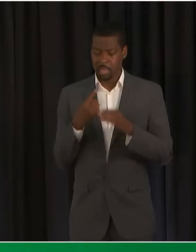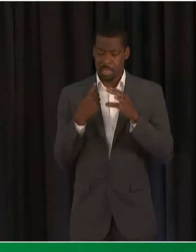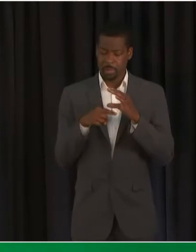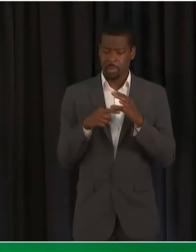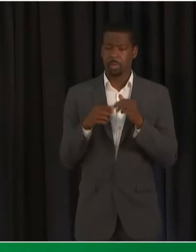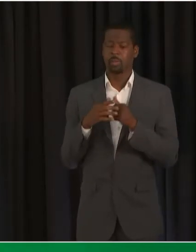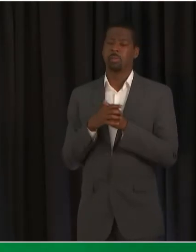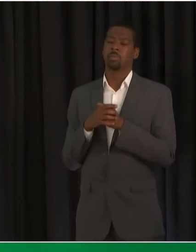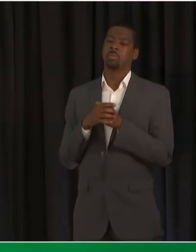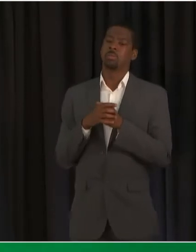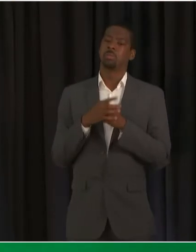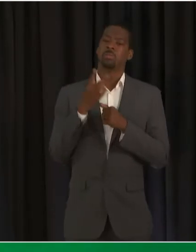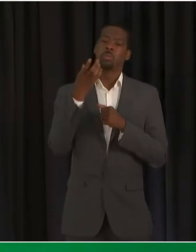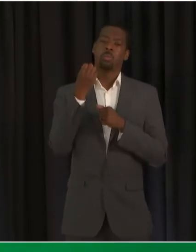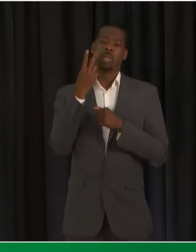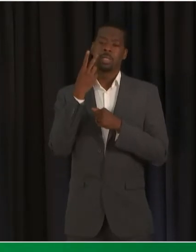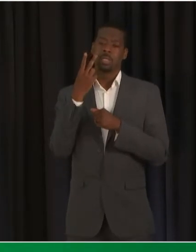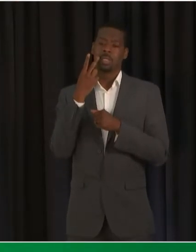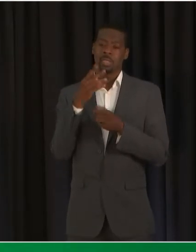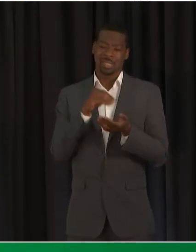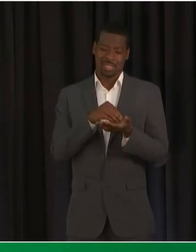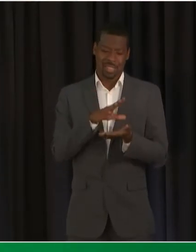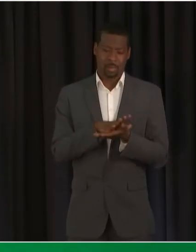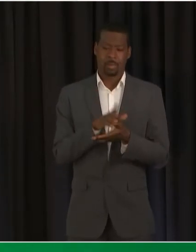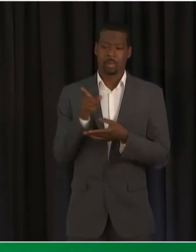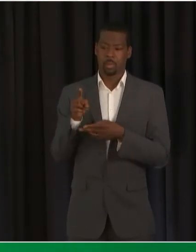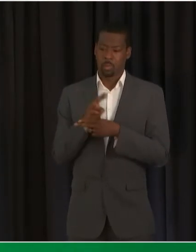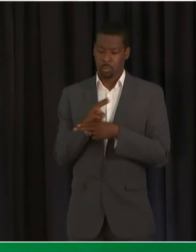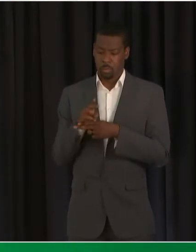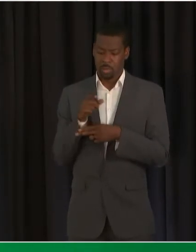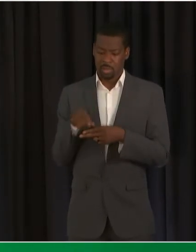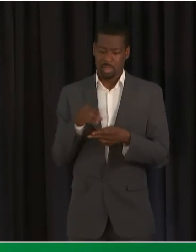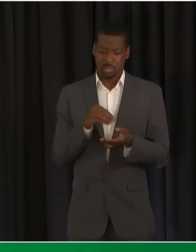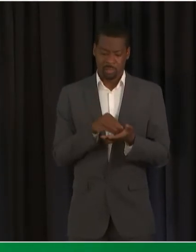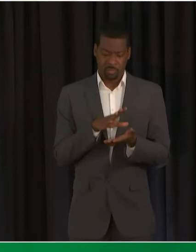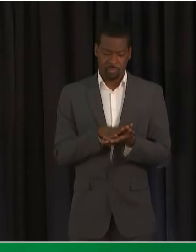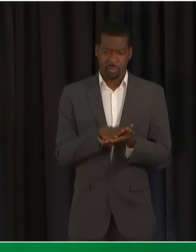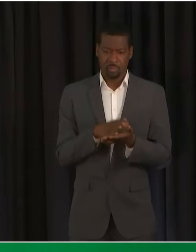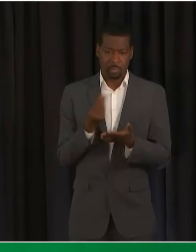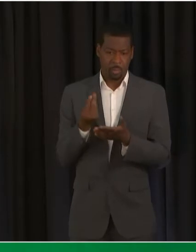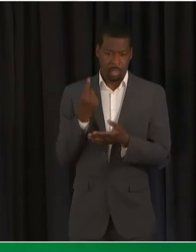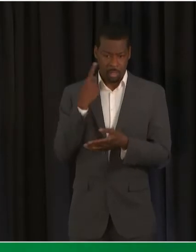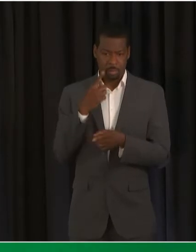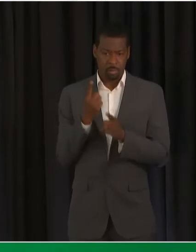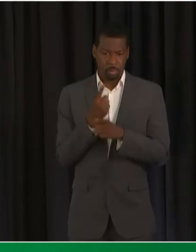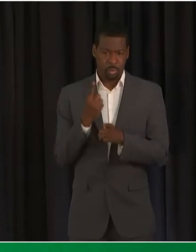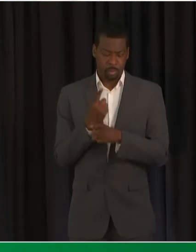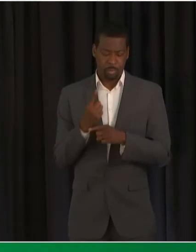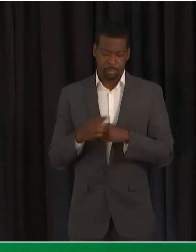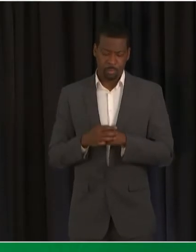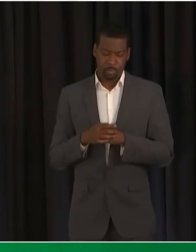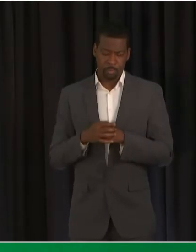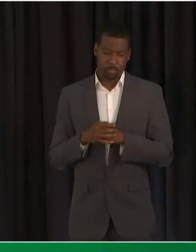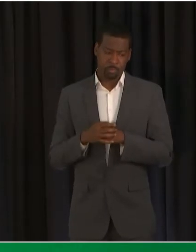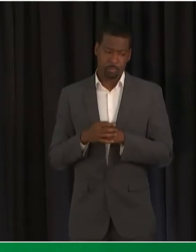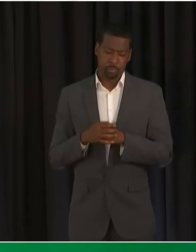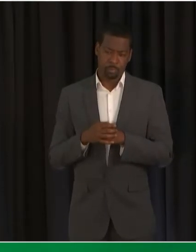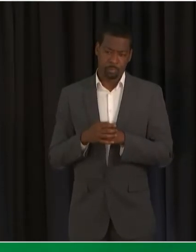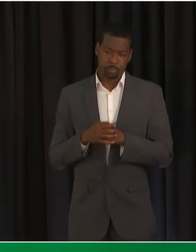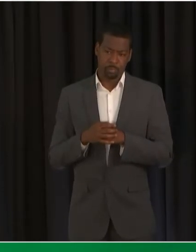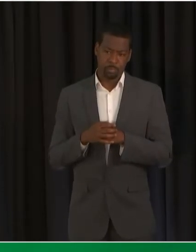from the SBA, and they want to see the documentation that you are using these funds properly, okay? All right, next slide,